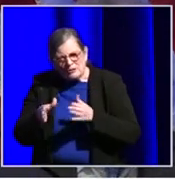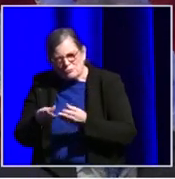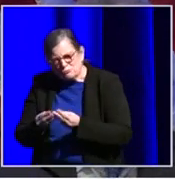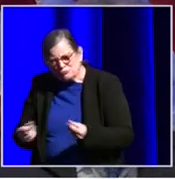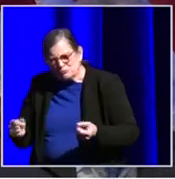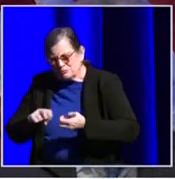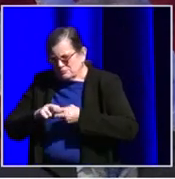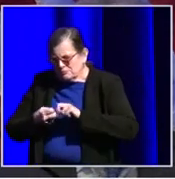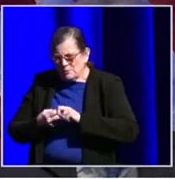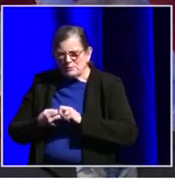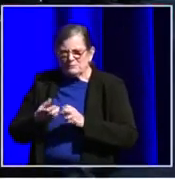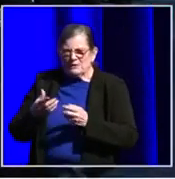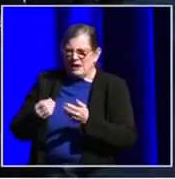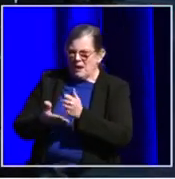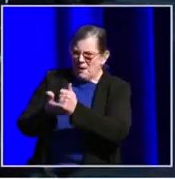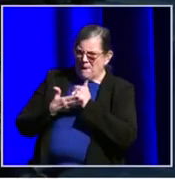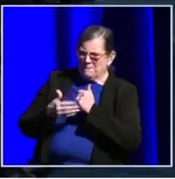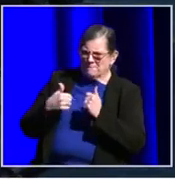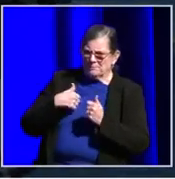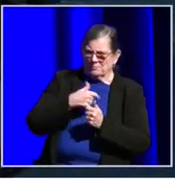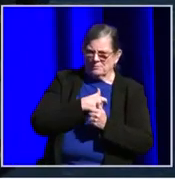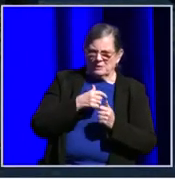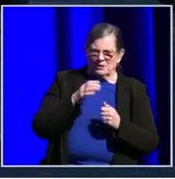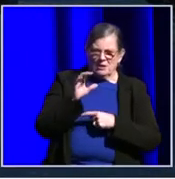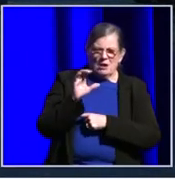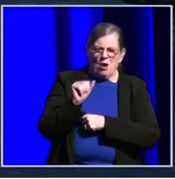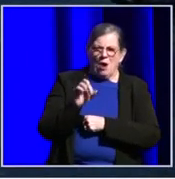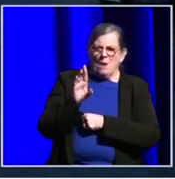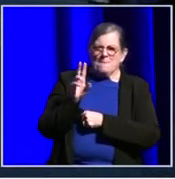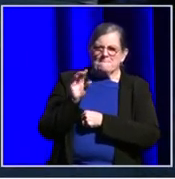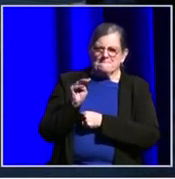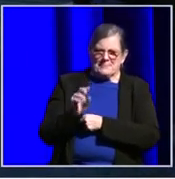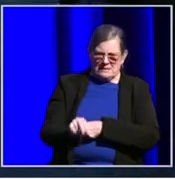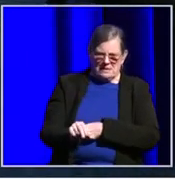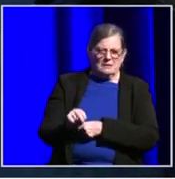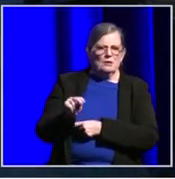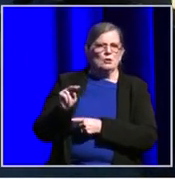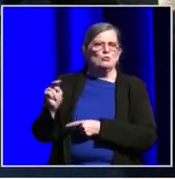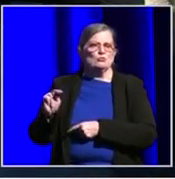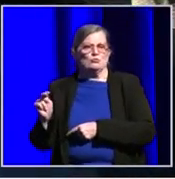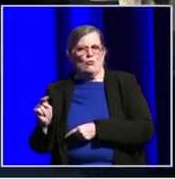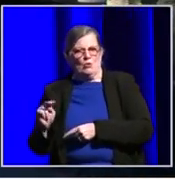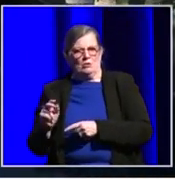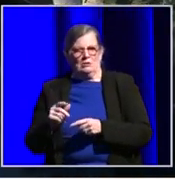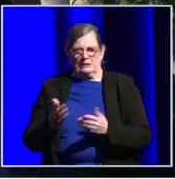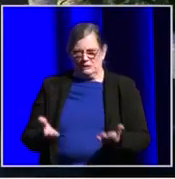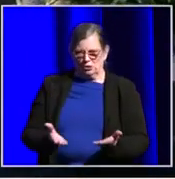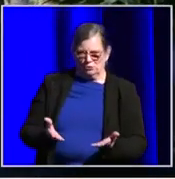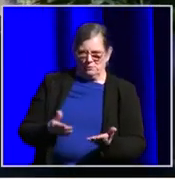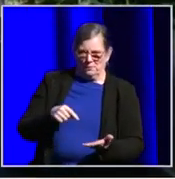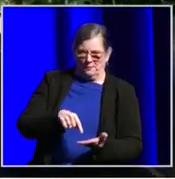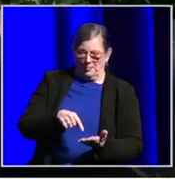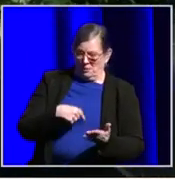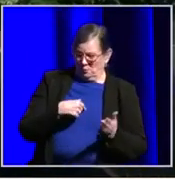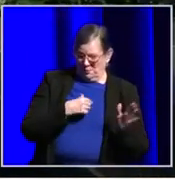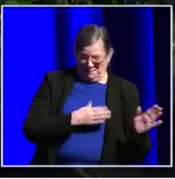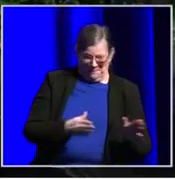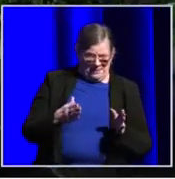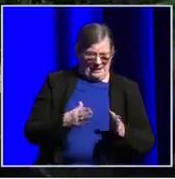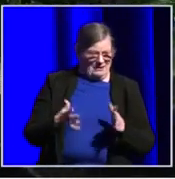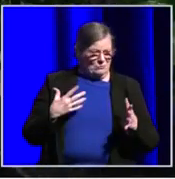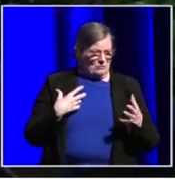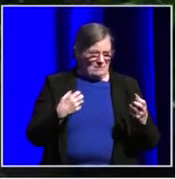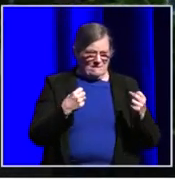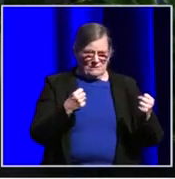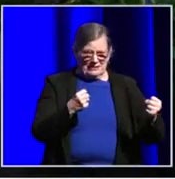carbon neutral city by 2025. And when we plan for a more resilient future, we also have